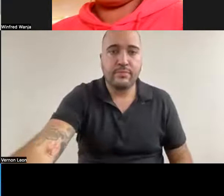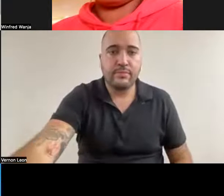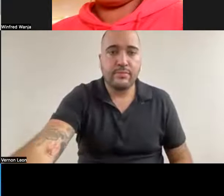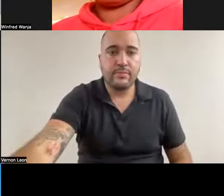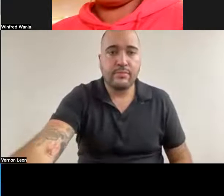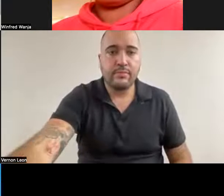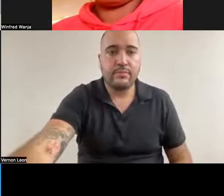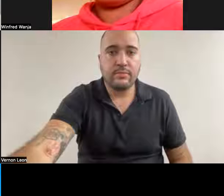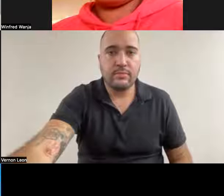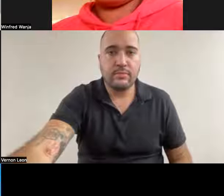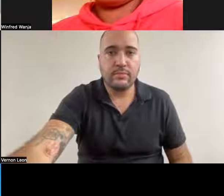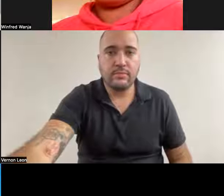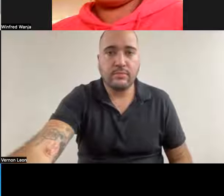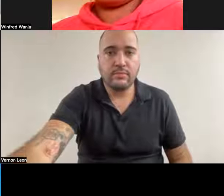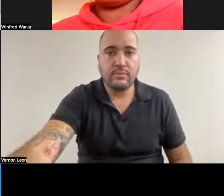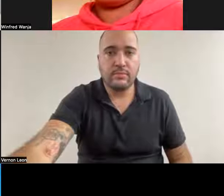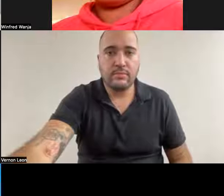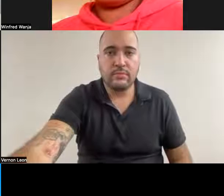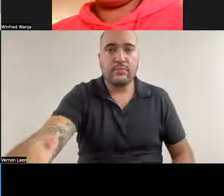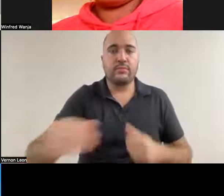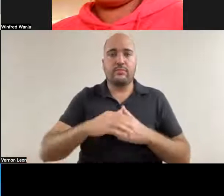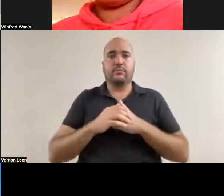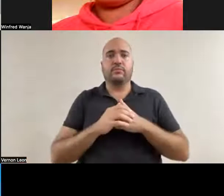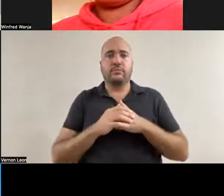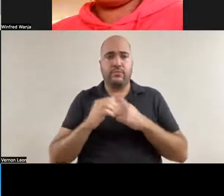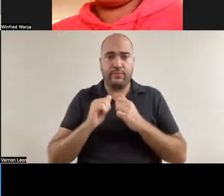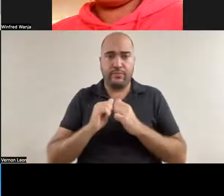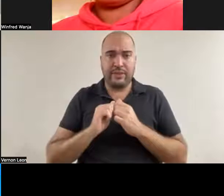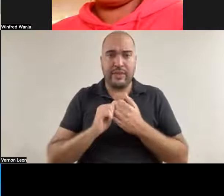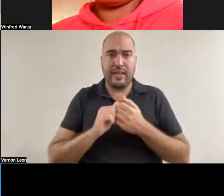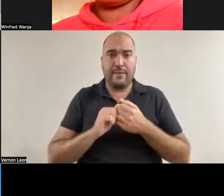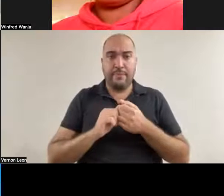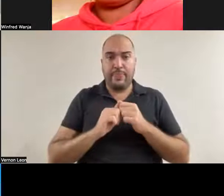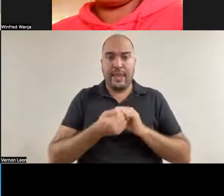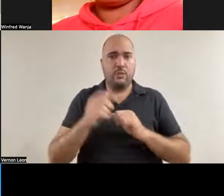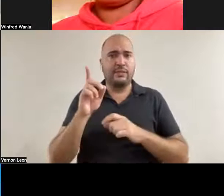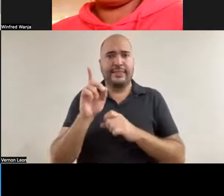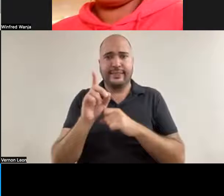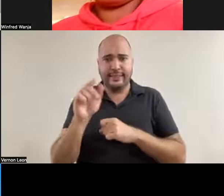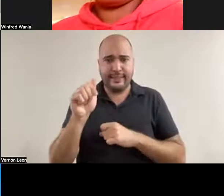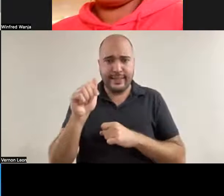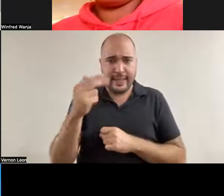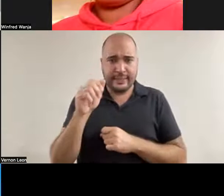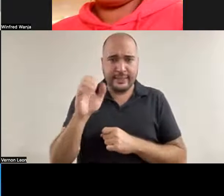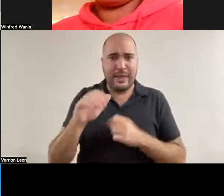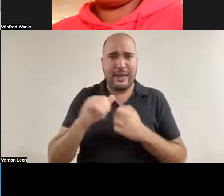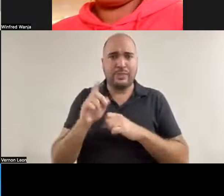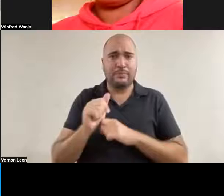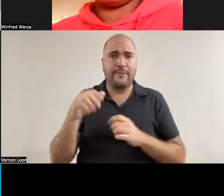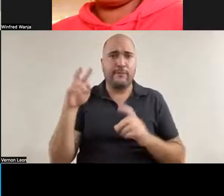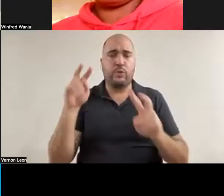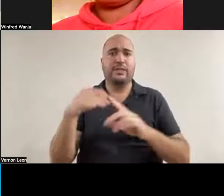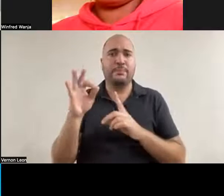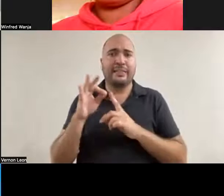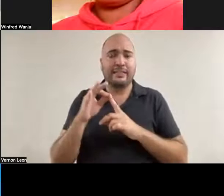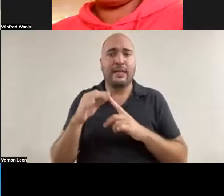Haseeb, how is disability viewed in Pakistan, and how has that